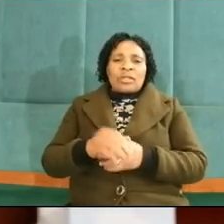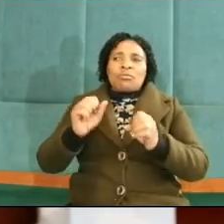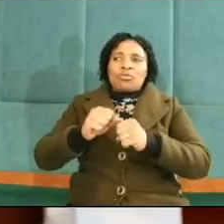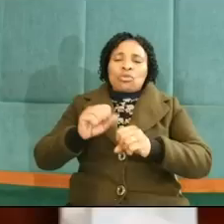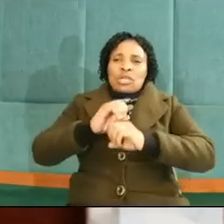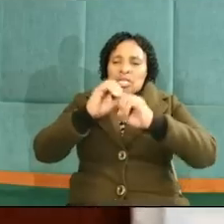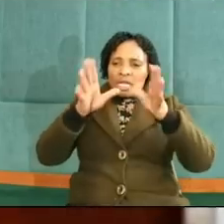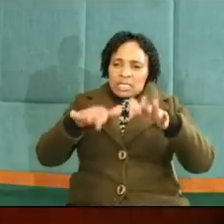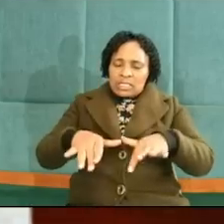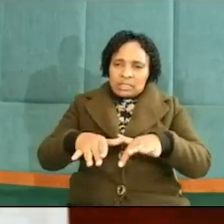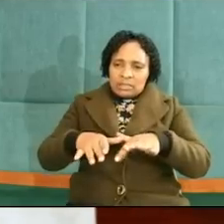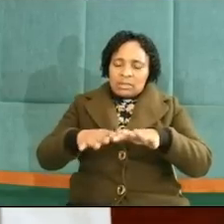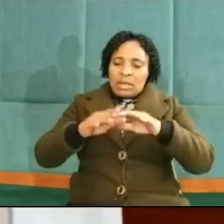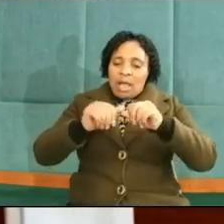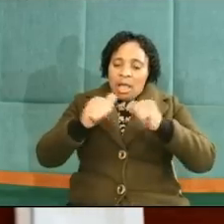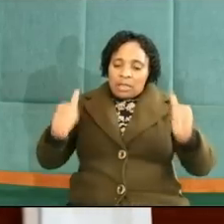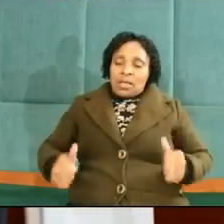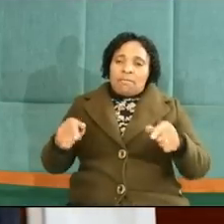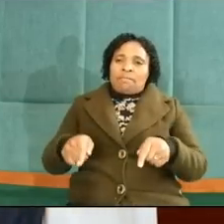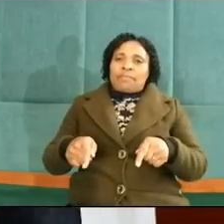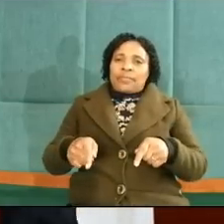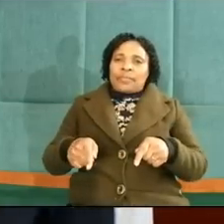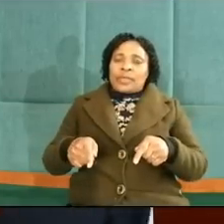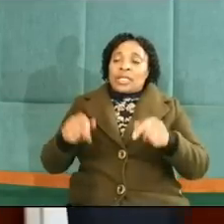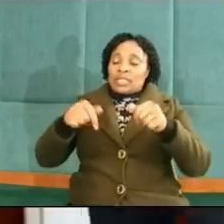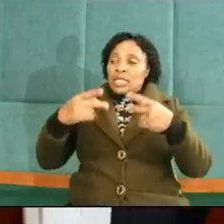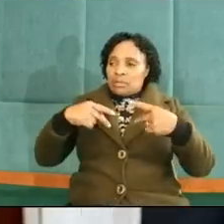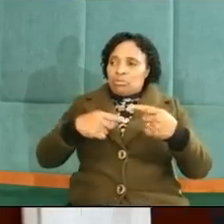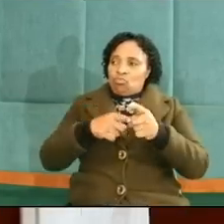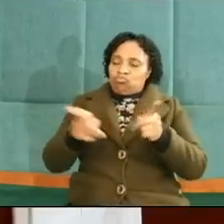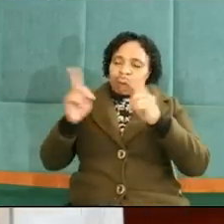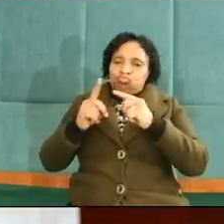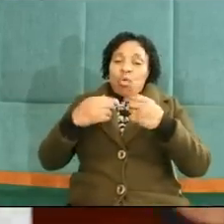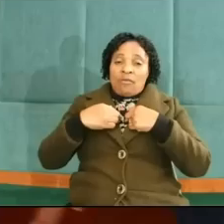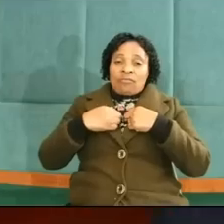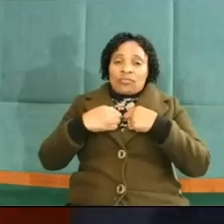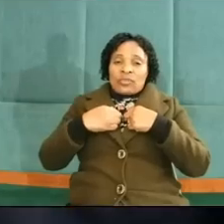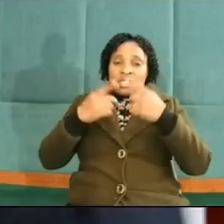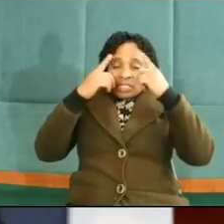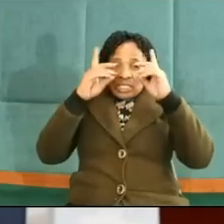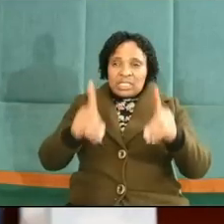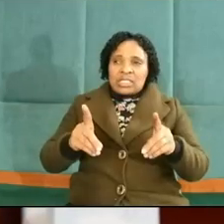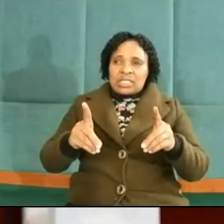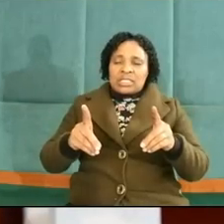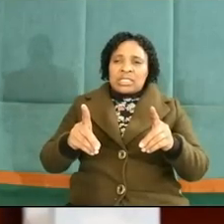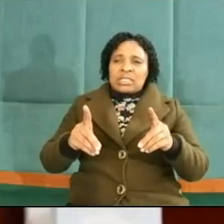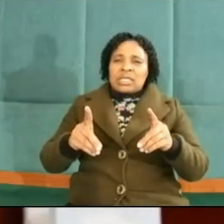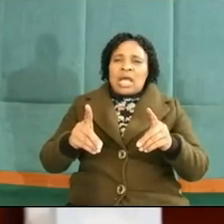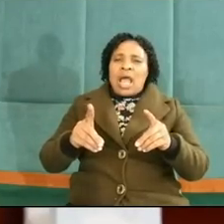altar. These are the folks who have decided to give their heart to the Lord in baptism. I've cleared this altar for the rest of